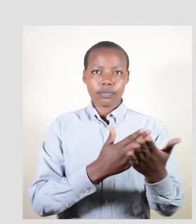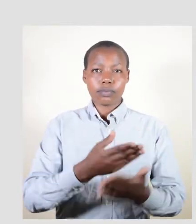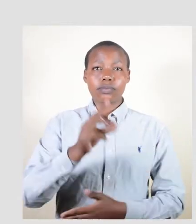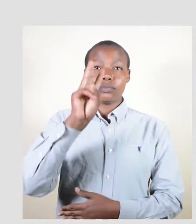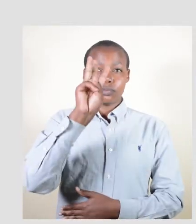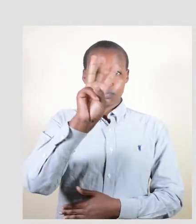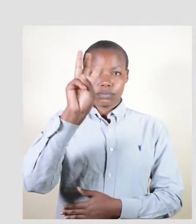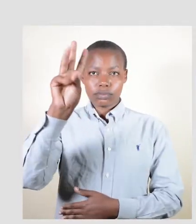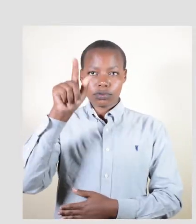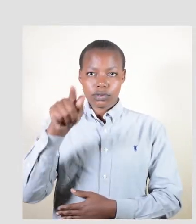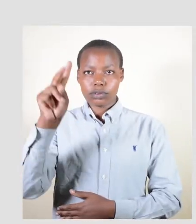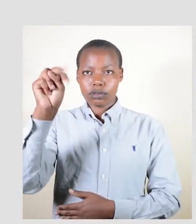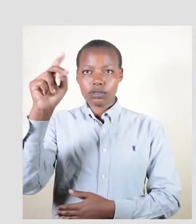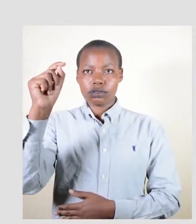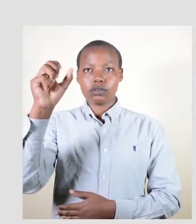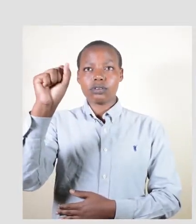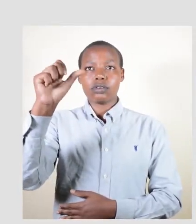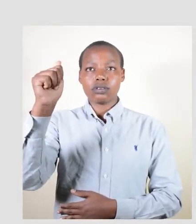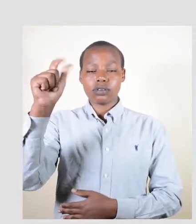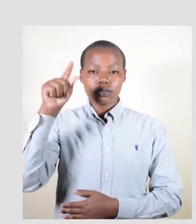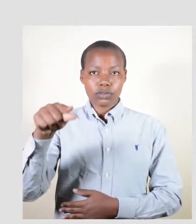on